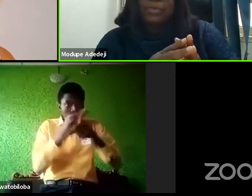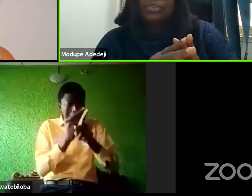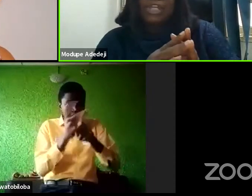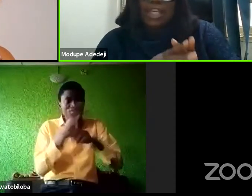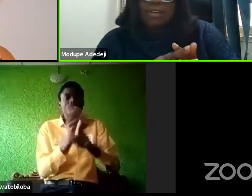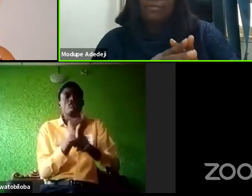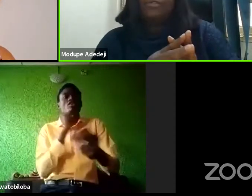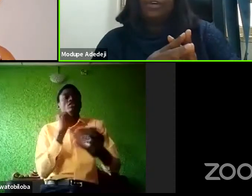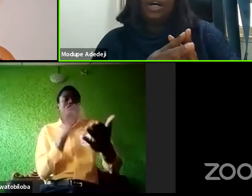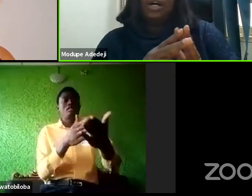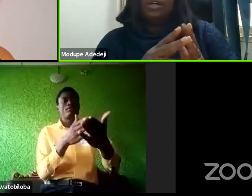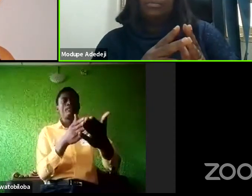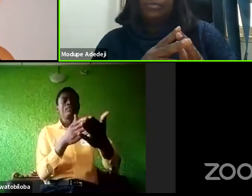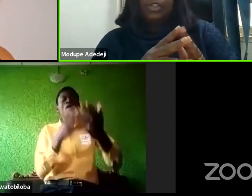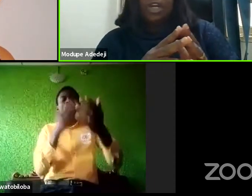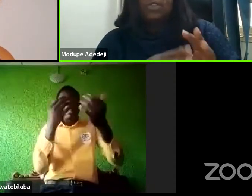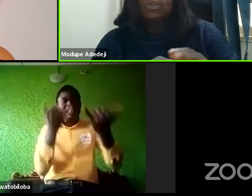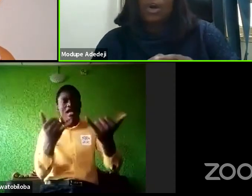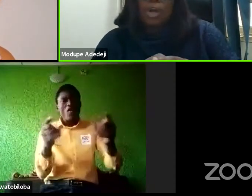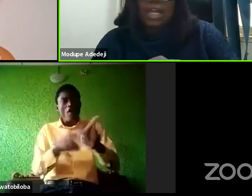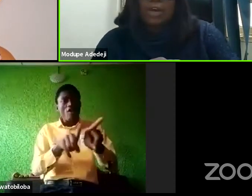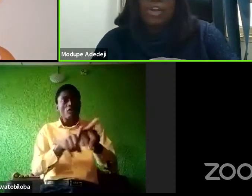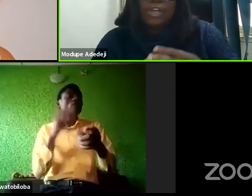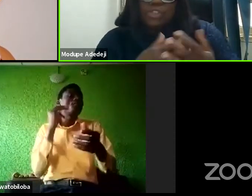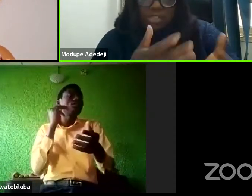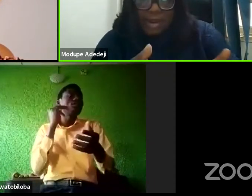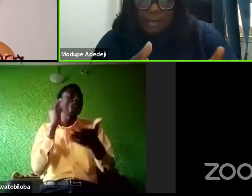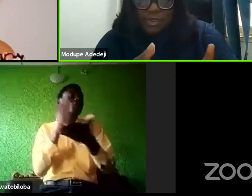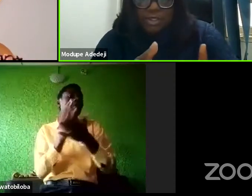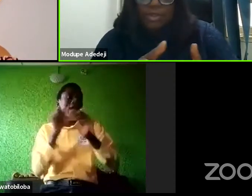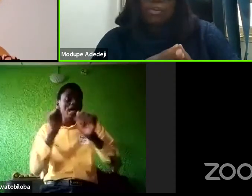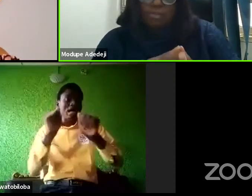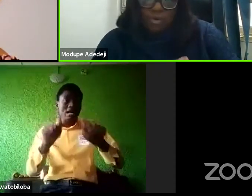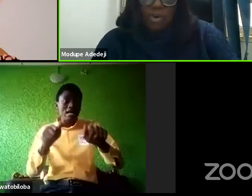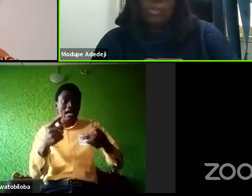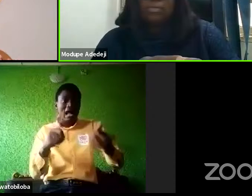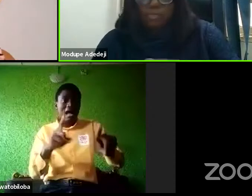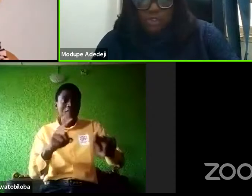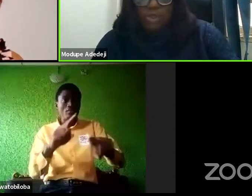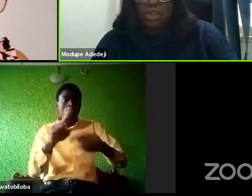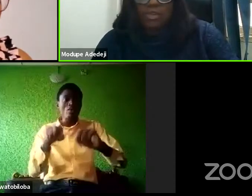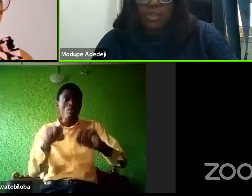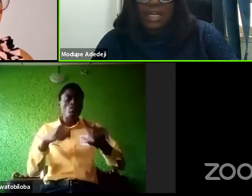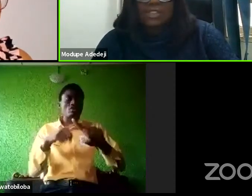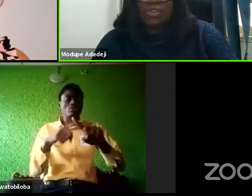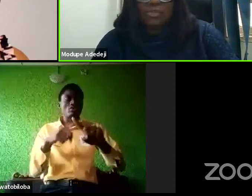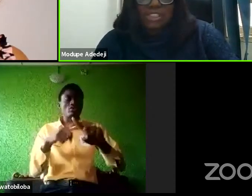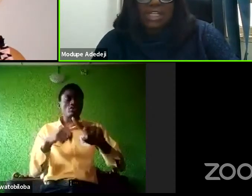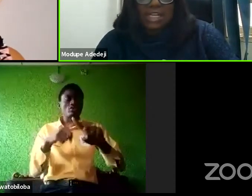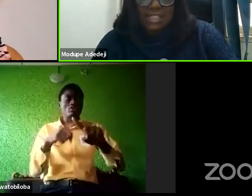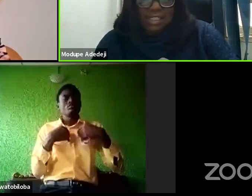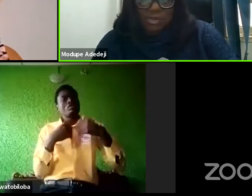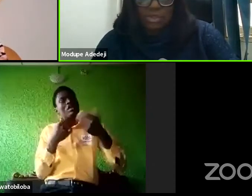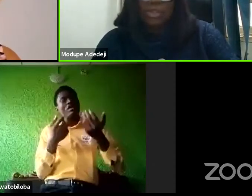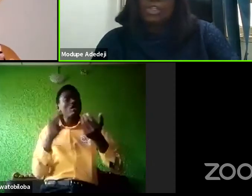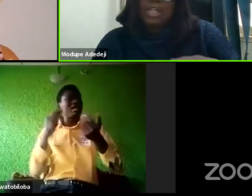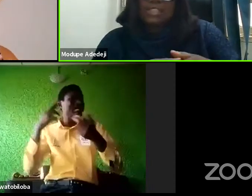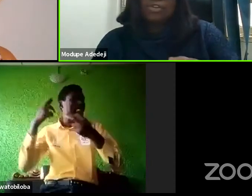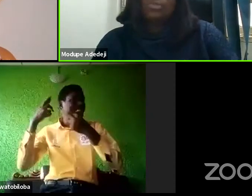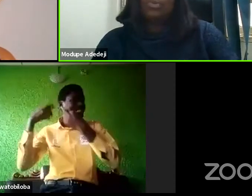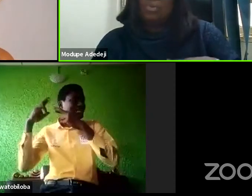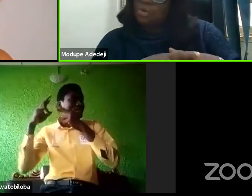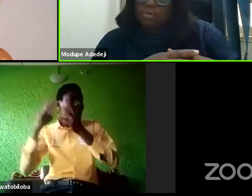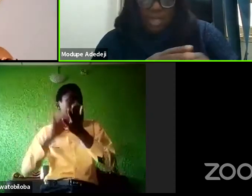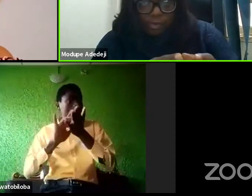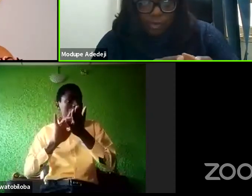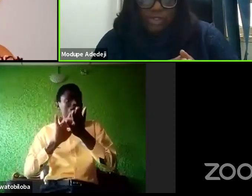it can happen if they're also undergoing radiotherapy, which is one of the modalities of treating cancer as well. That